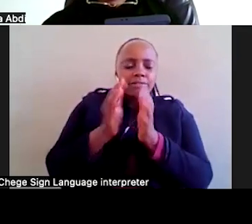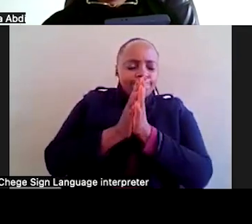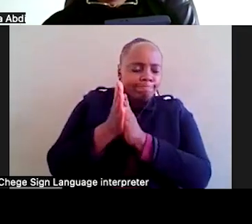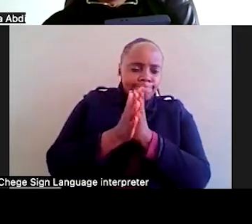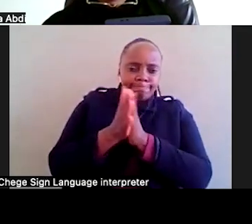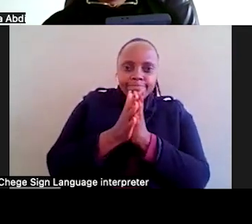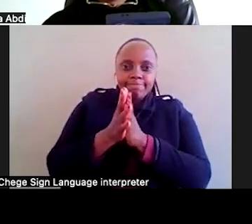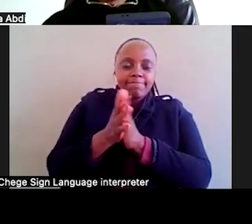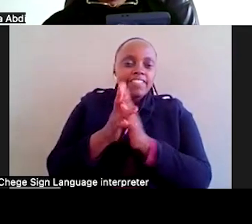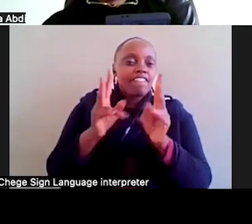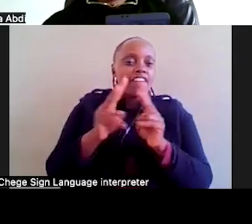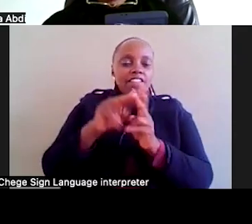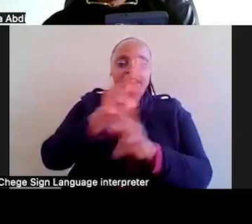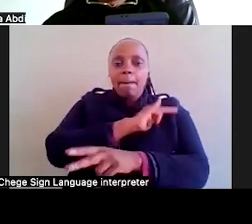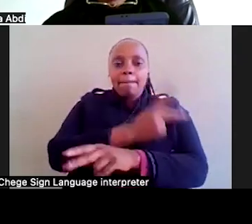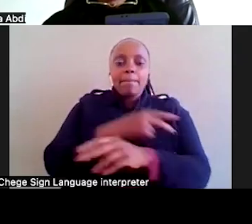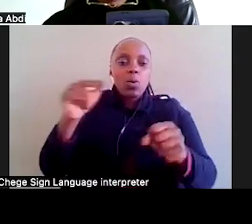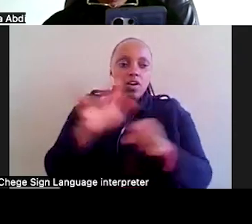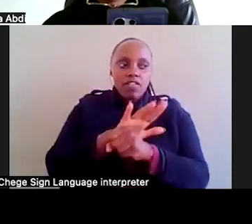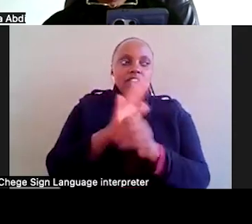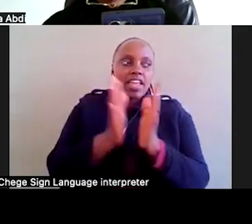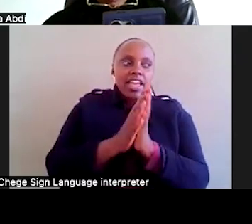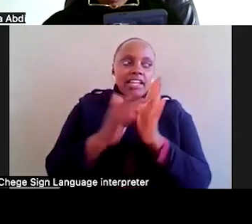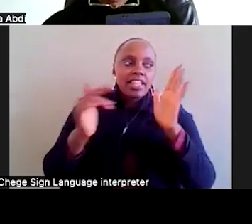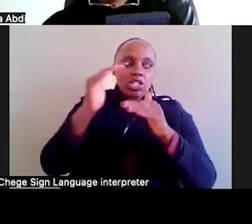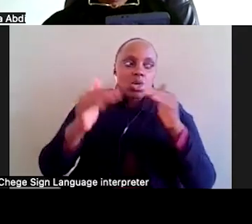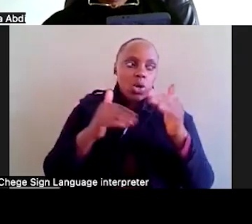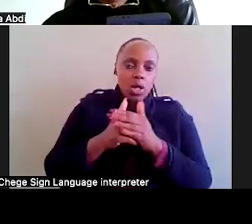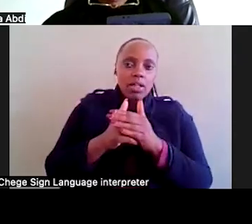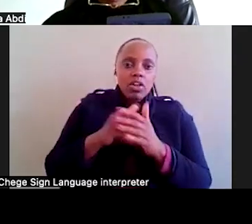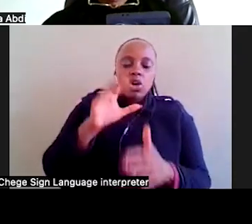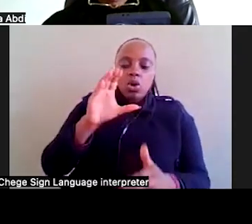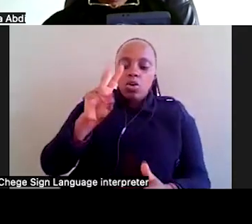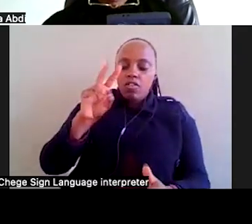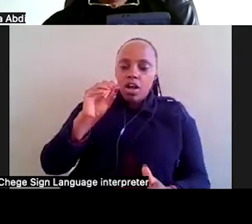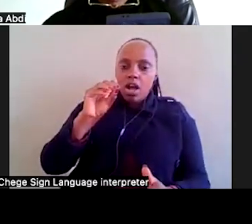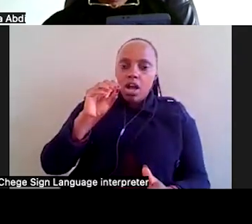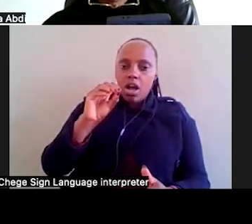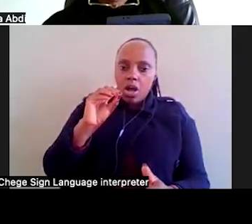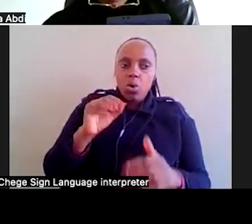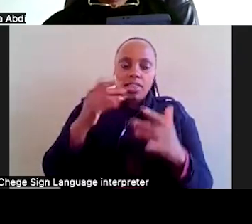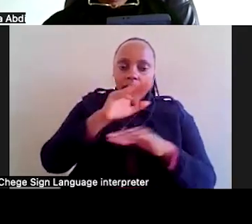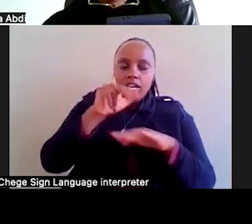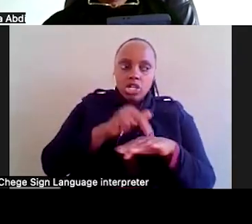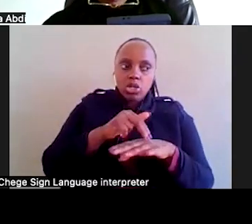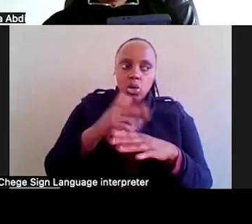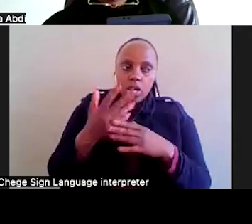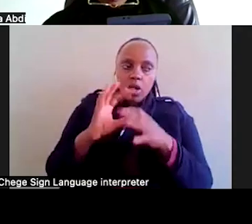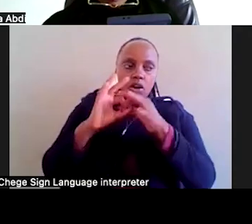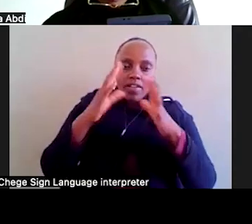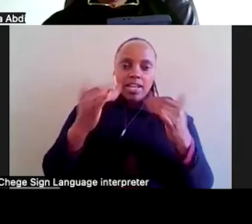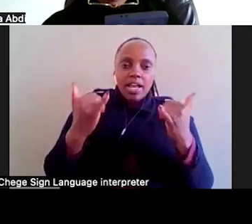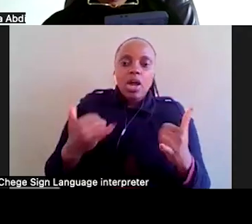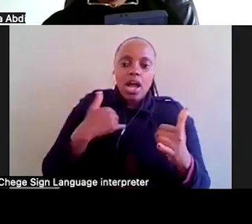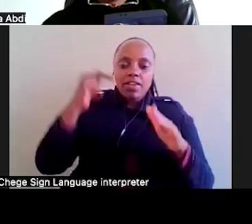are very powerful. And this is all because COVAO, the now national convener, has